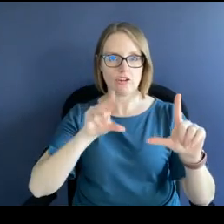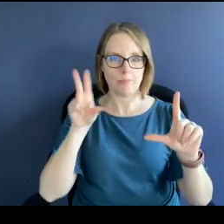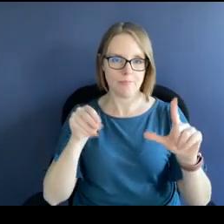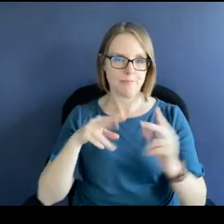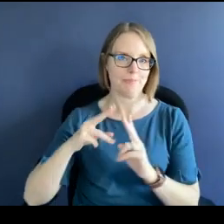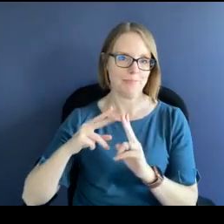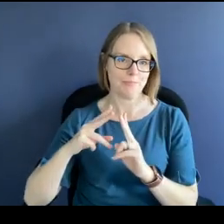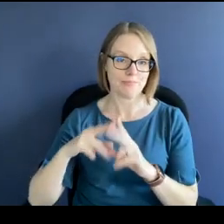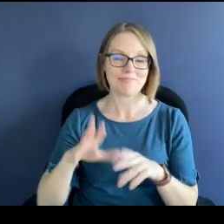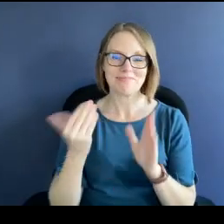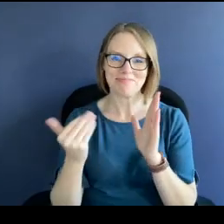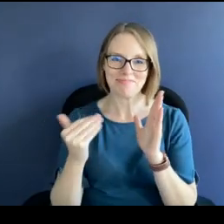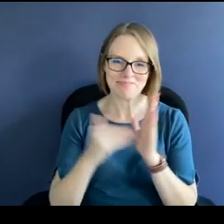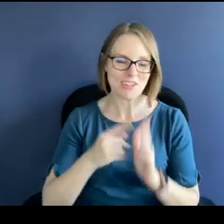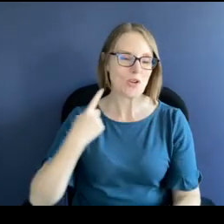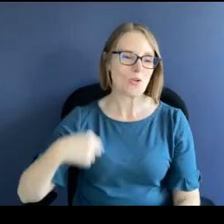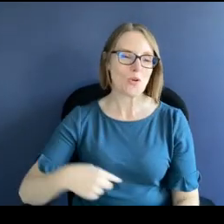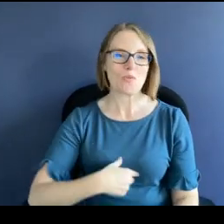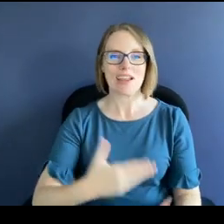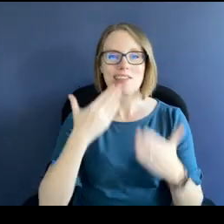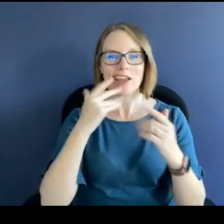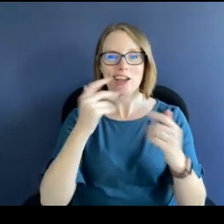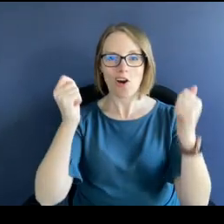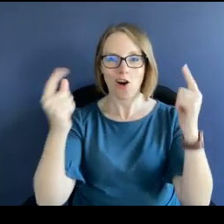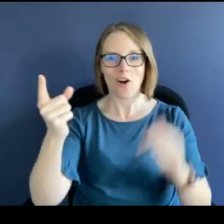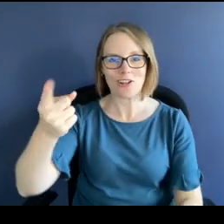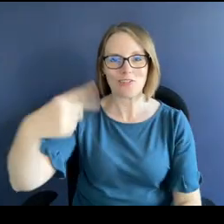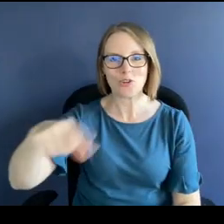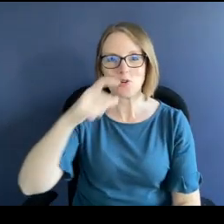screen. Again, we thank all of you that have